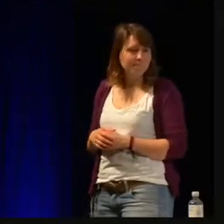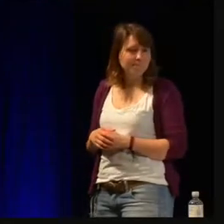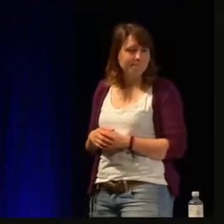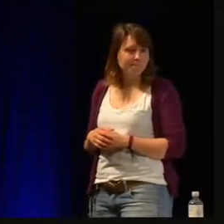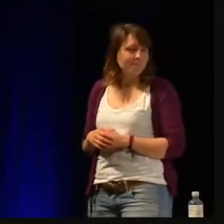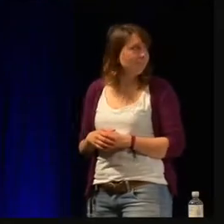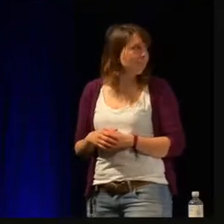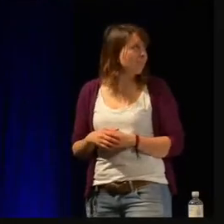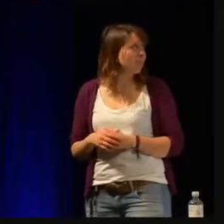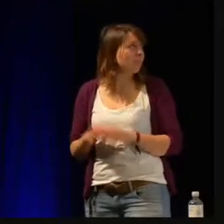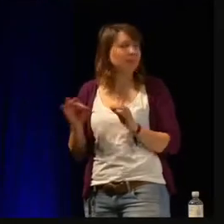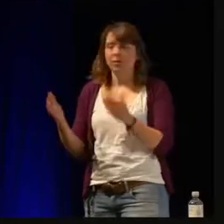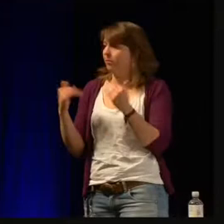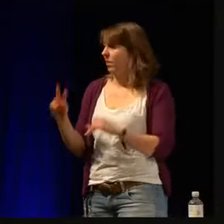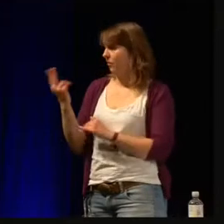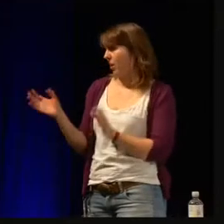basically